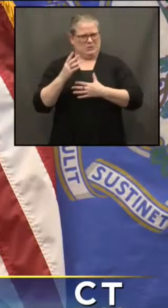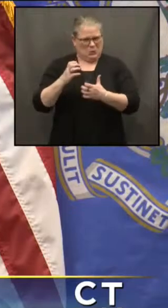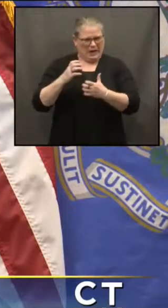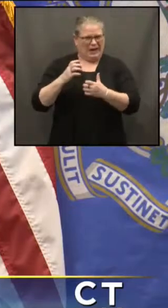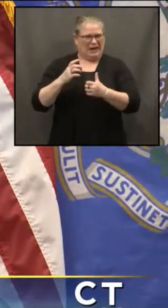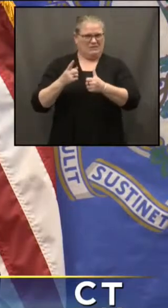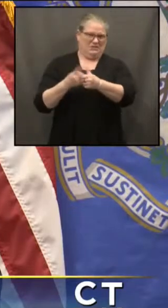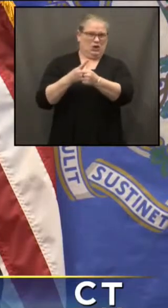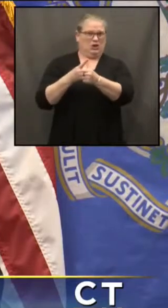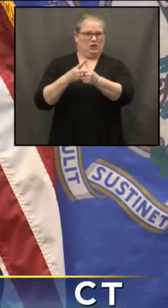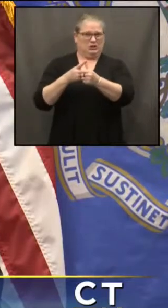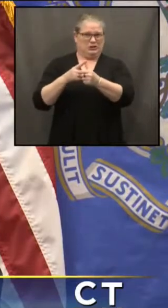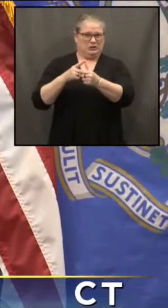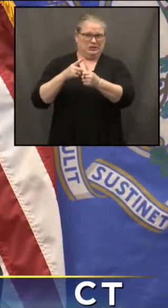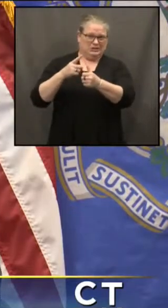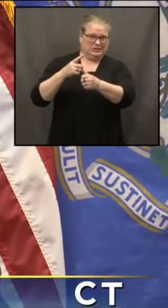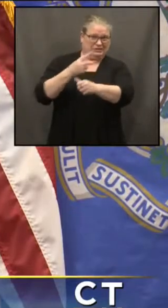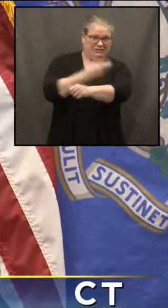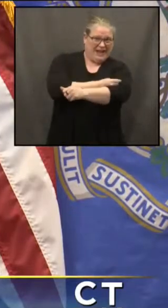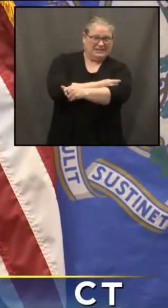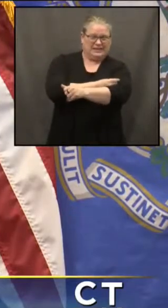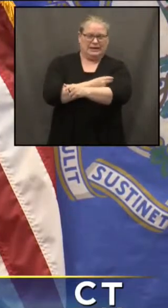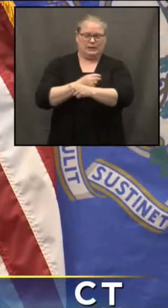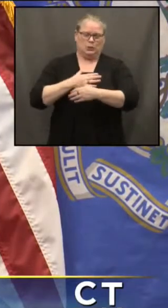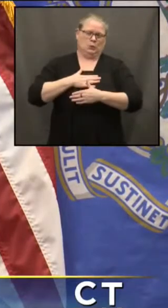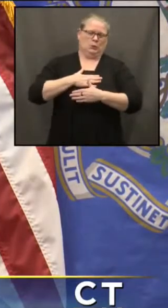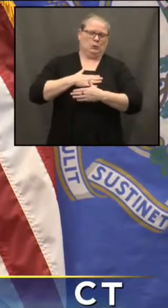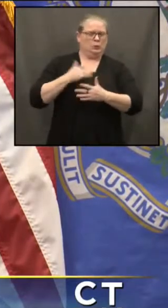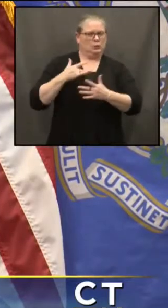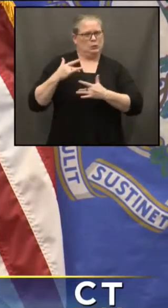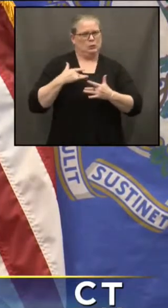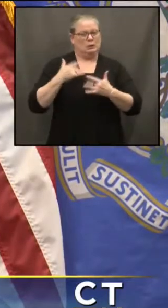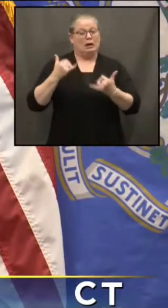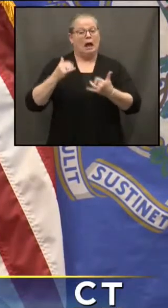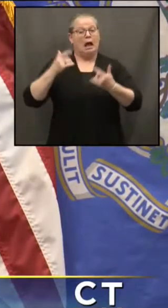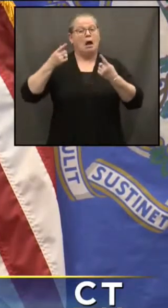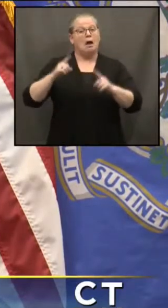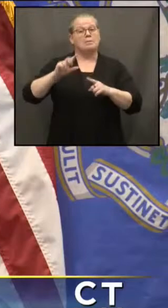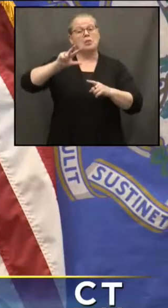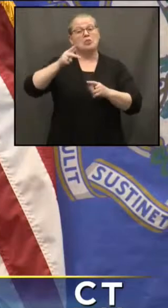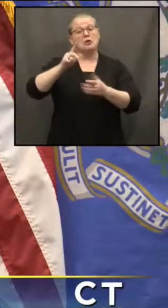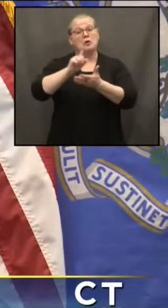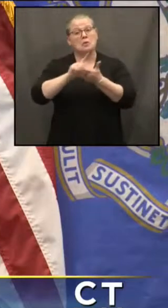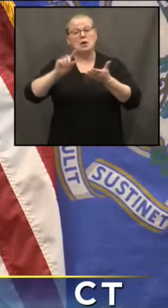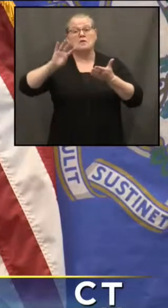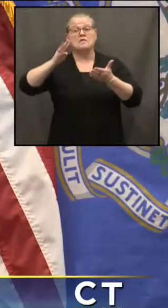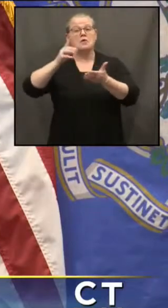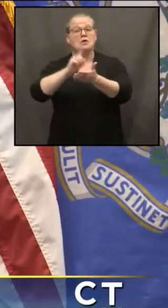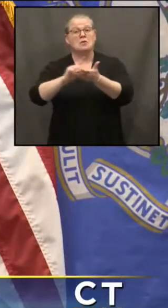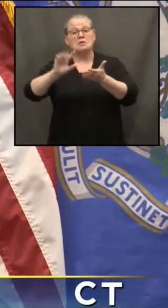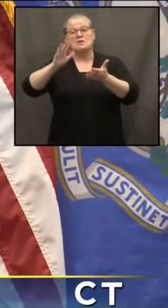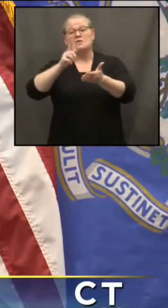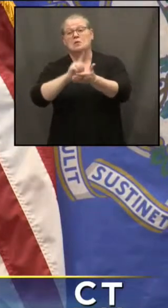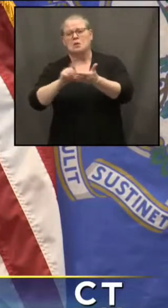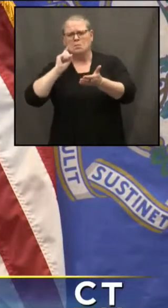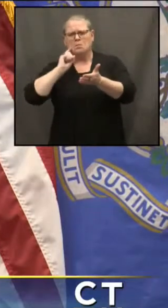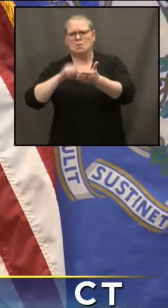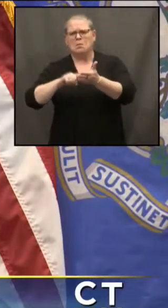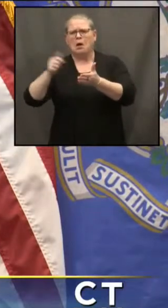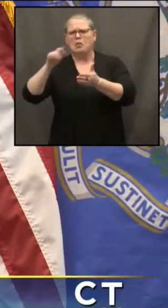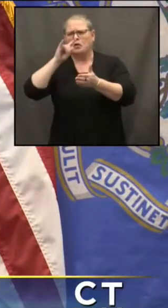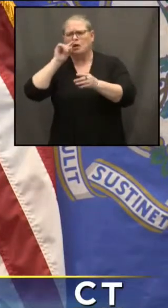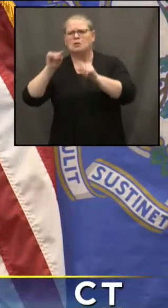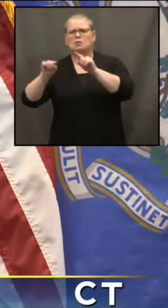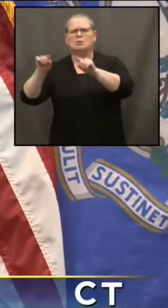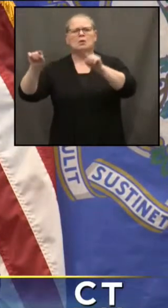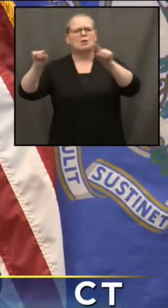vaccinated. But now we're in weeks 3 and 4 and 5, and I see my neighbors are feeling safer, and they can travel, and they know their kid is safe. I